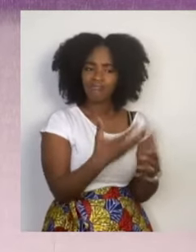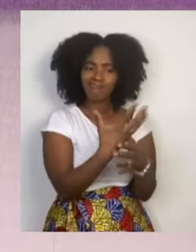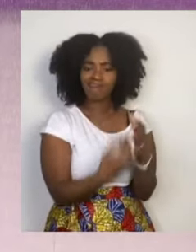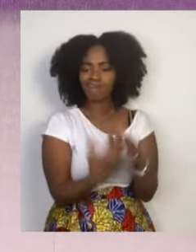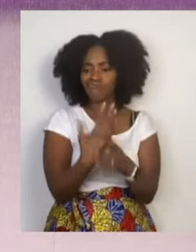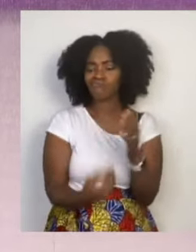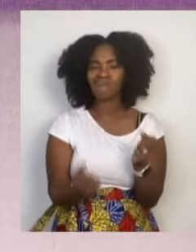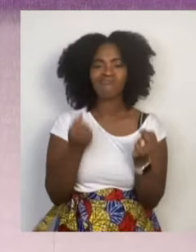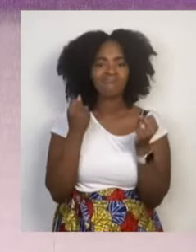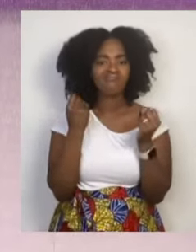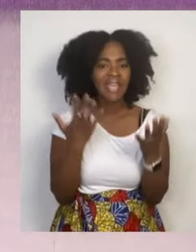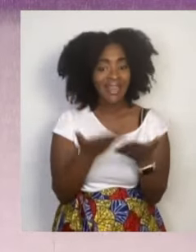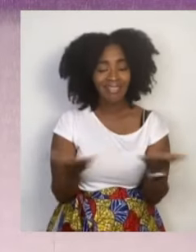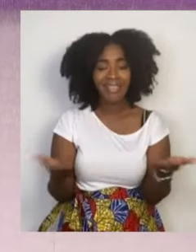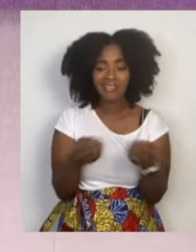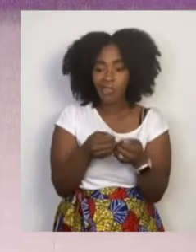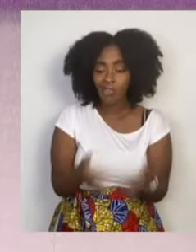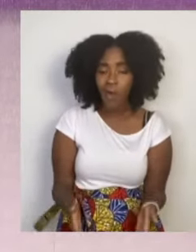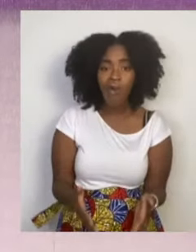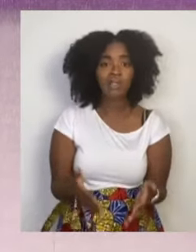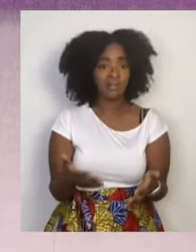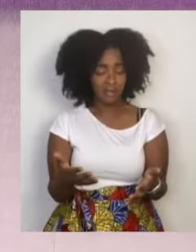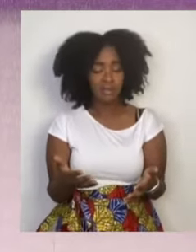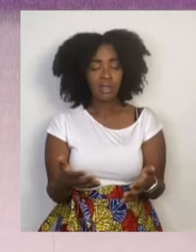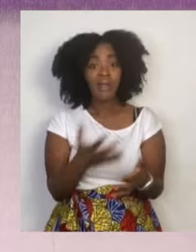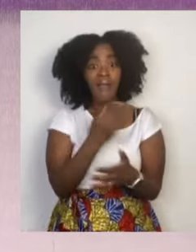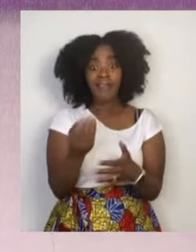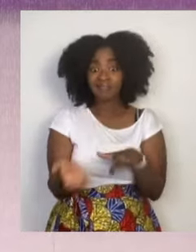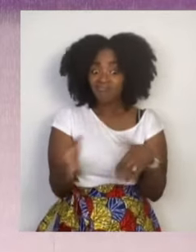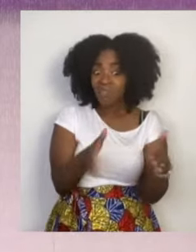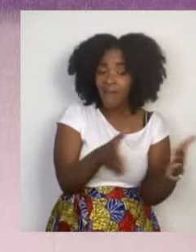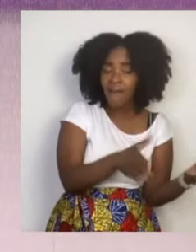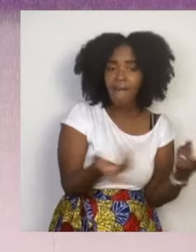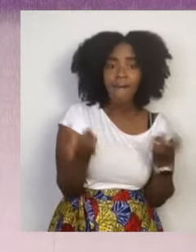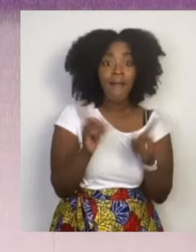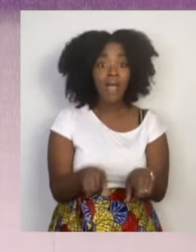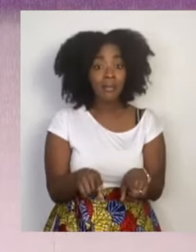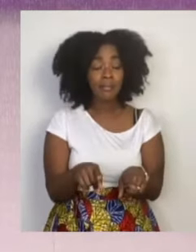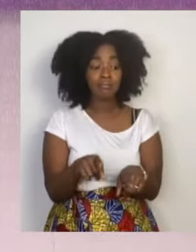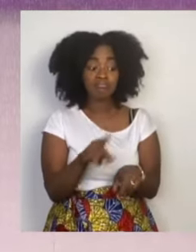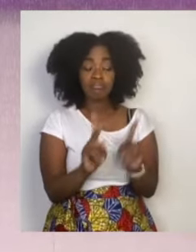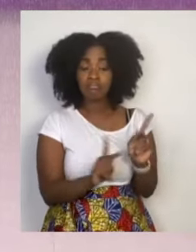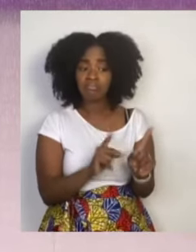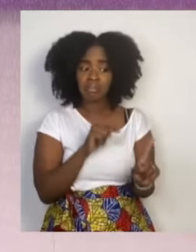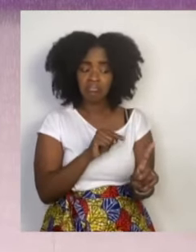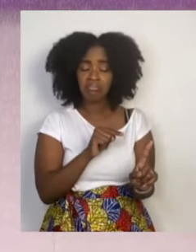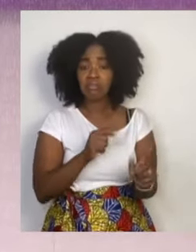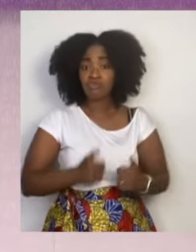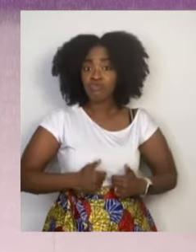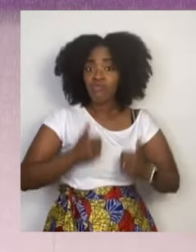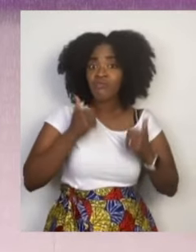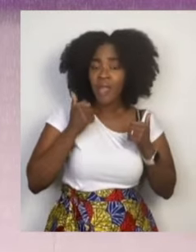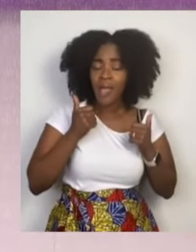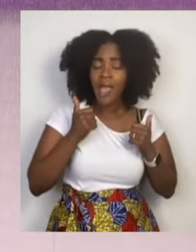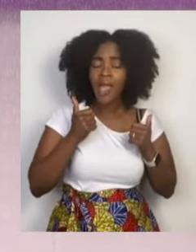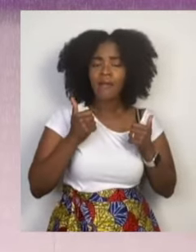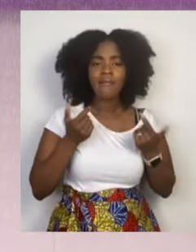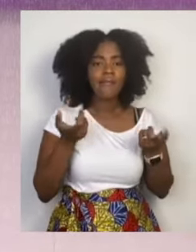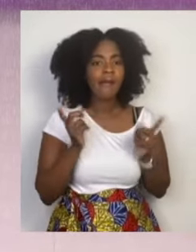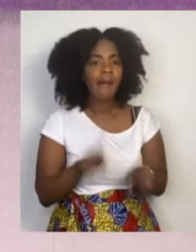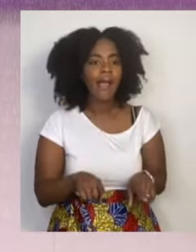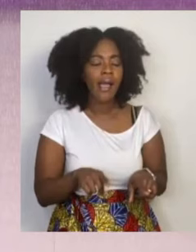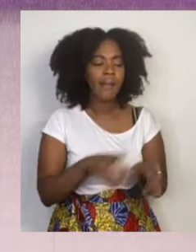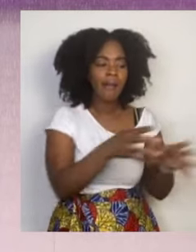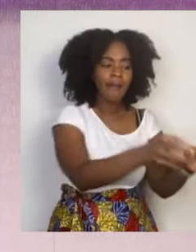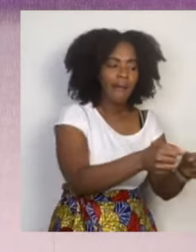lives. And then for those who did survive the siege, they were taken by force into foreign